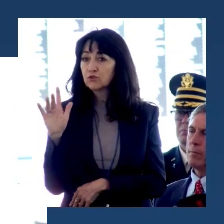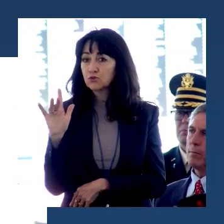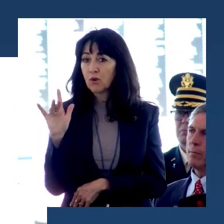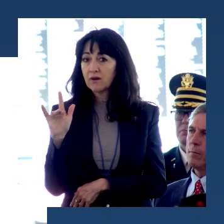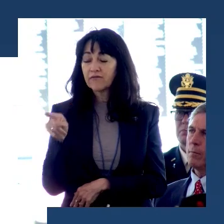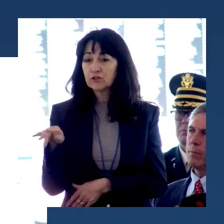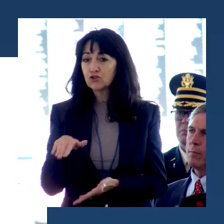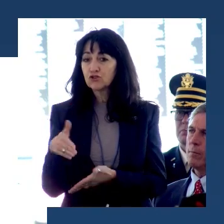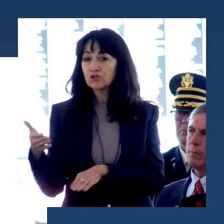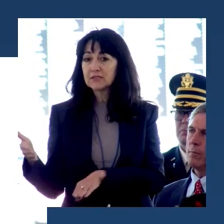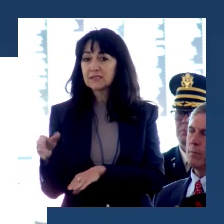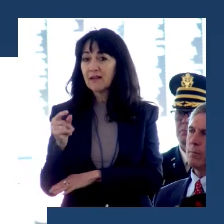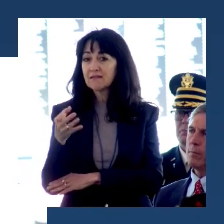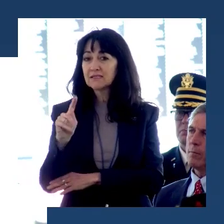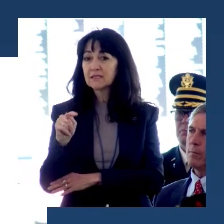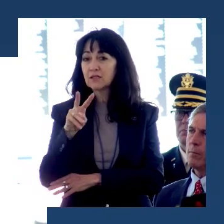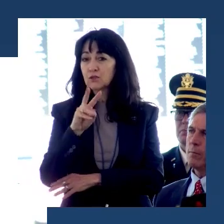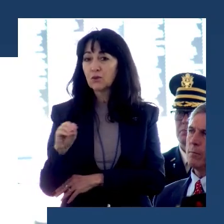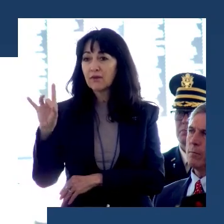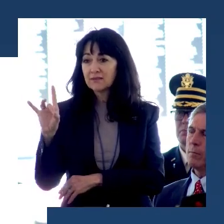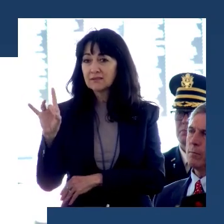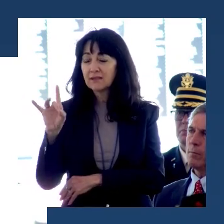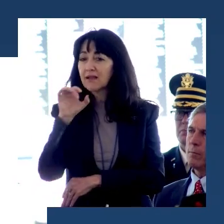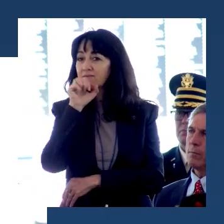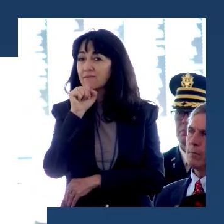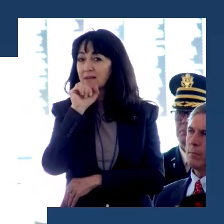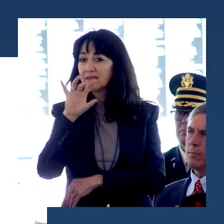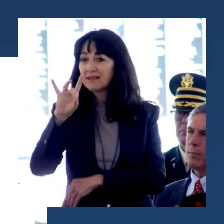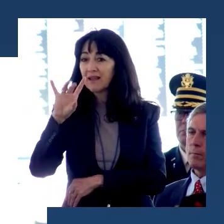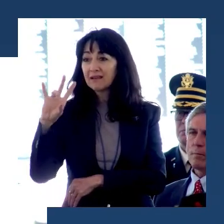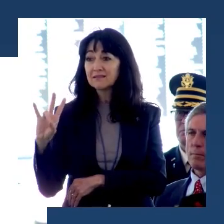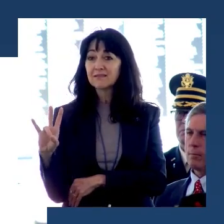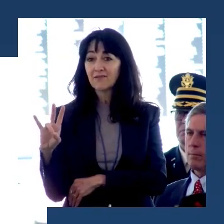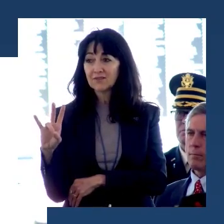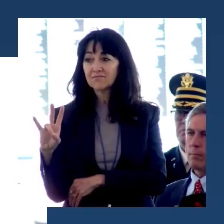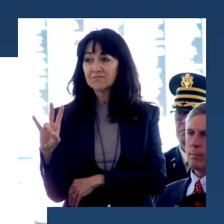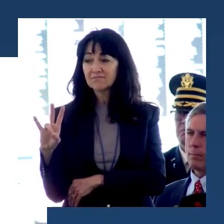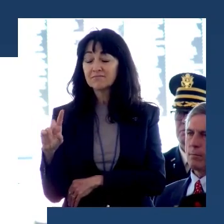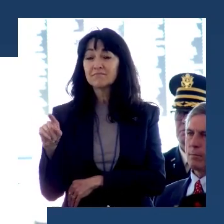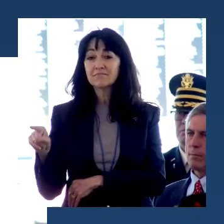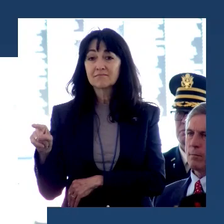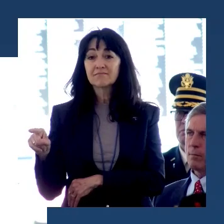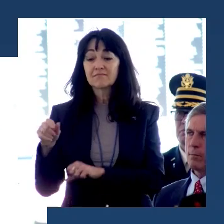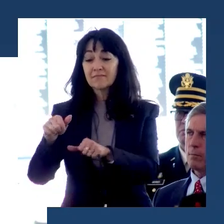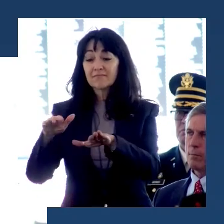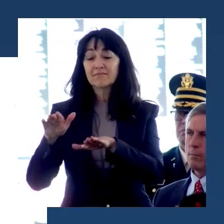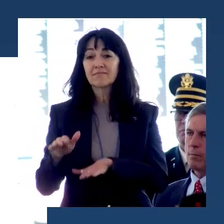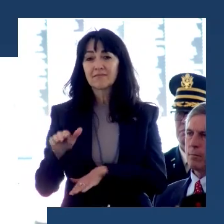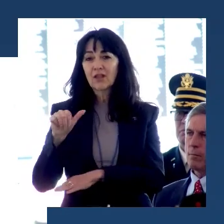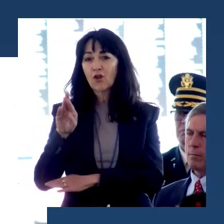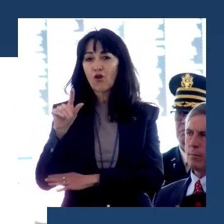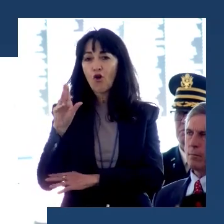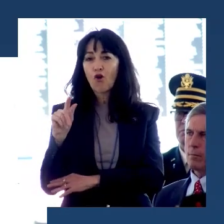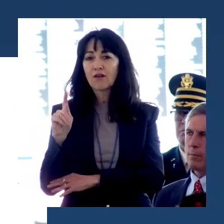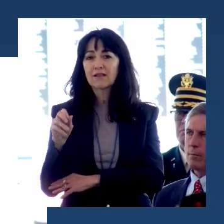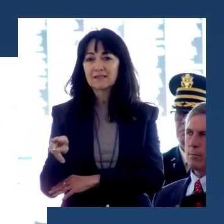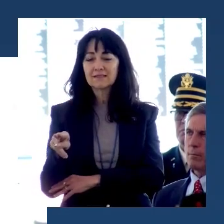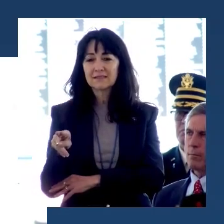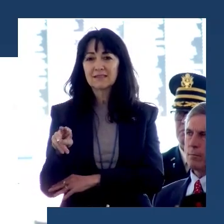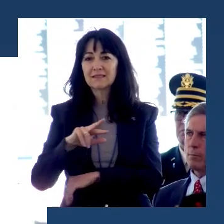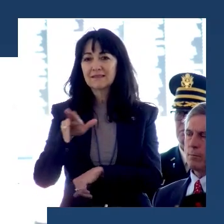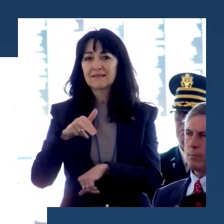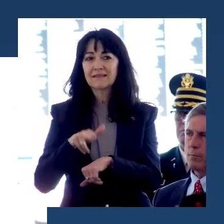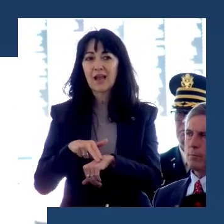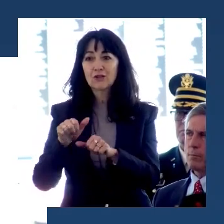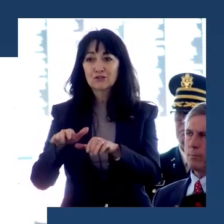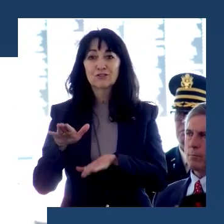She died in September 2008 at the age of 87, and she is laid to rest at Arlington National Cemetery. So I